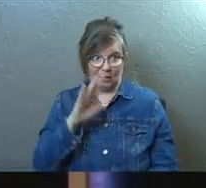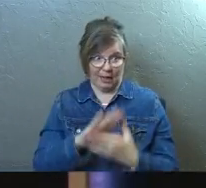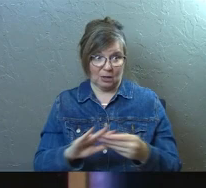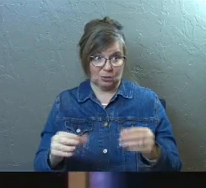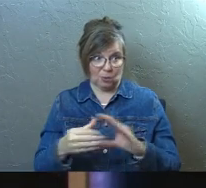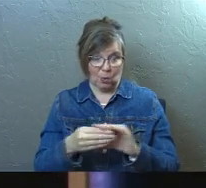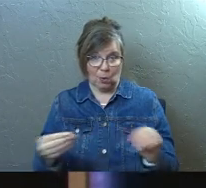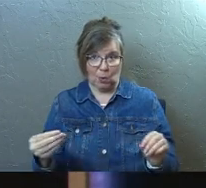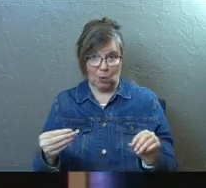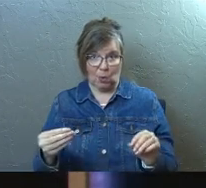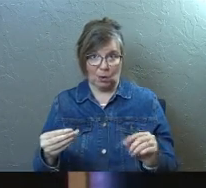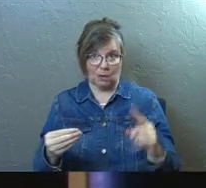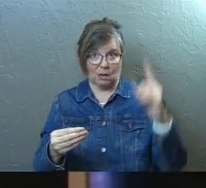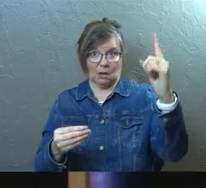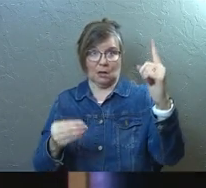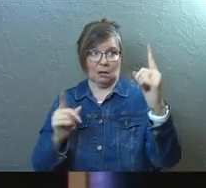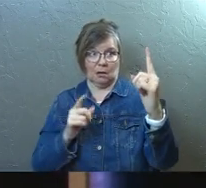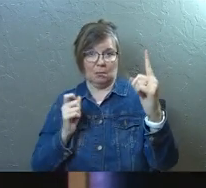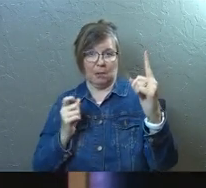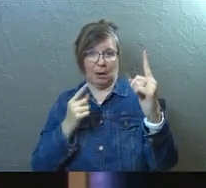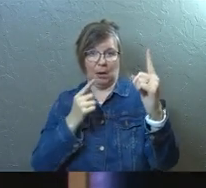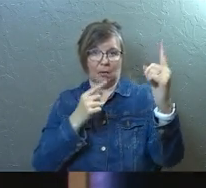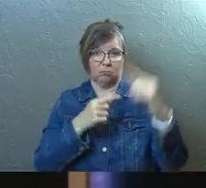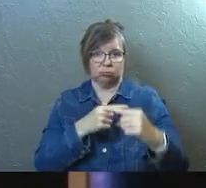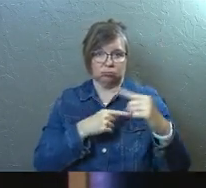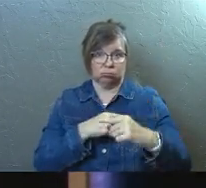story? And how that whole thing went down?